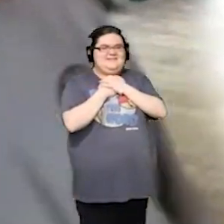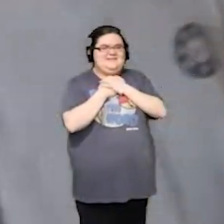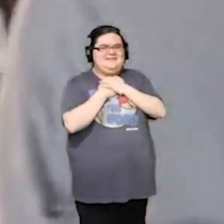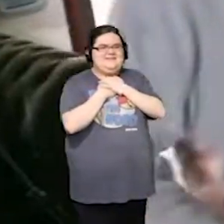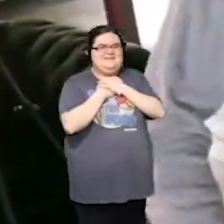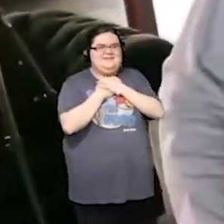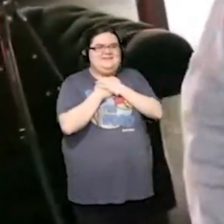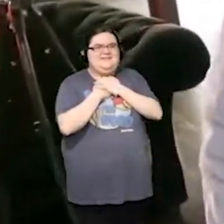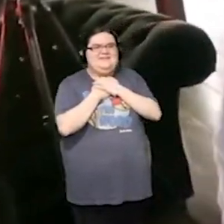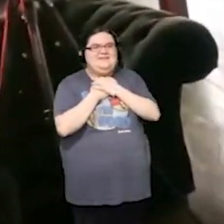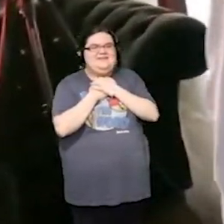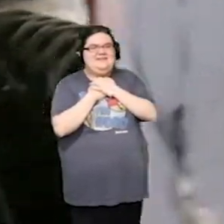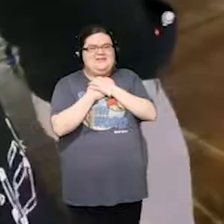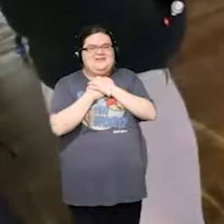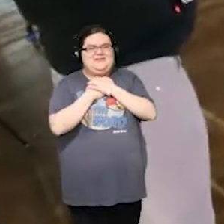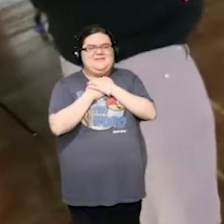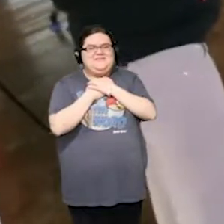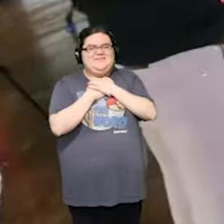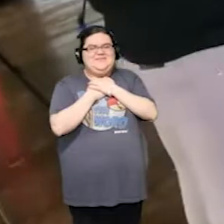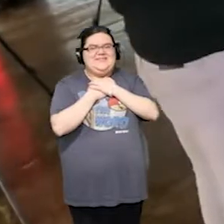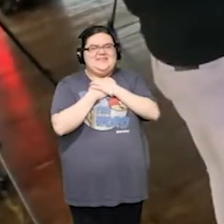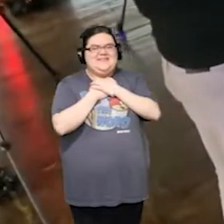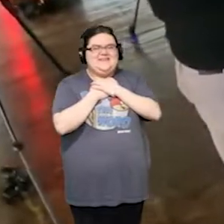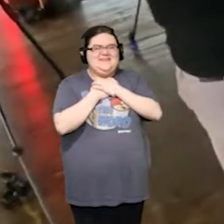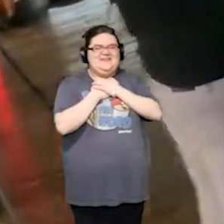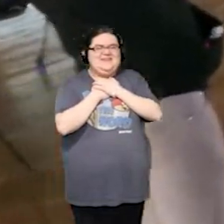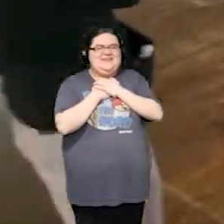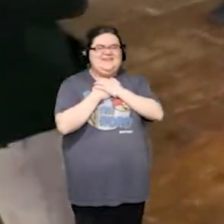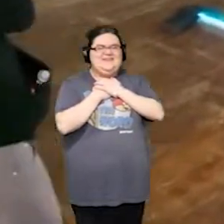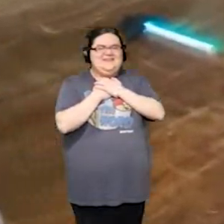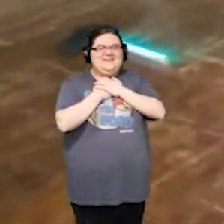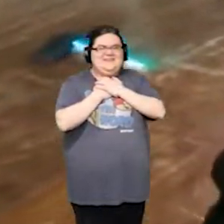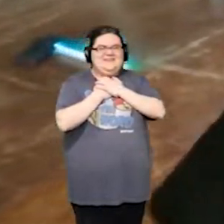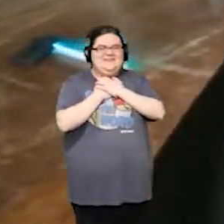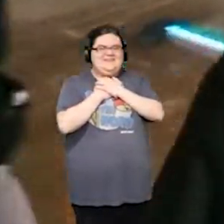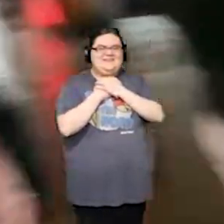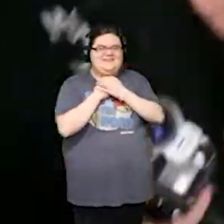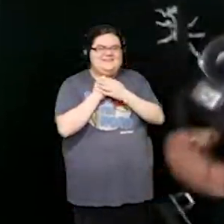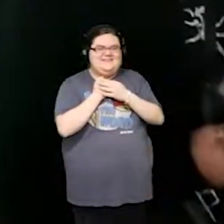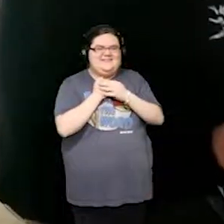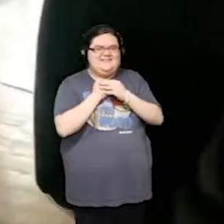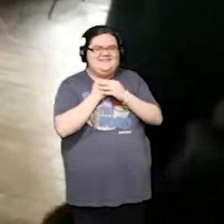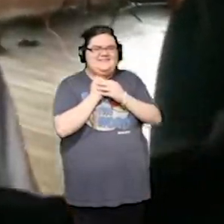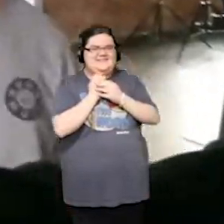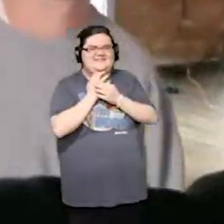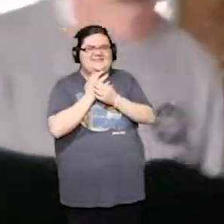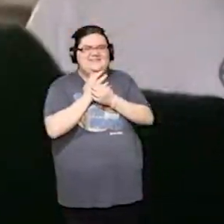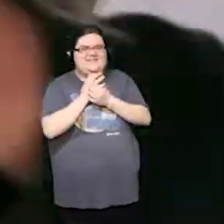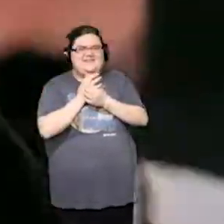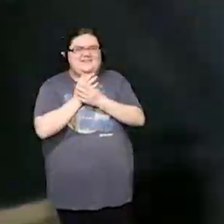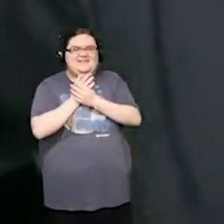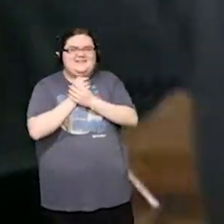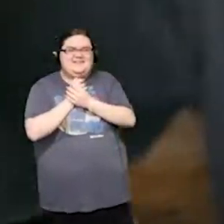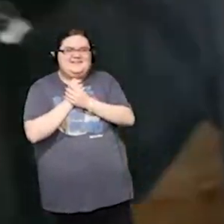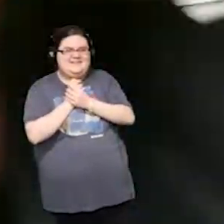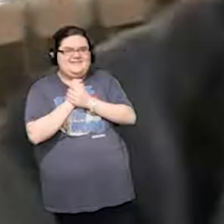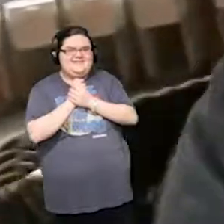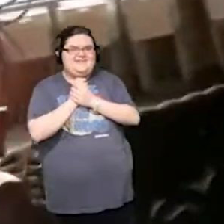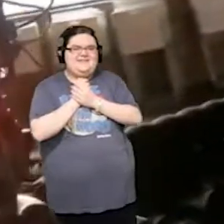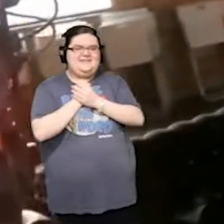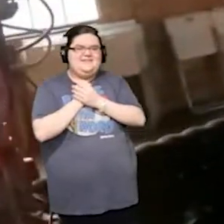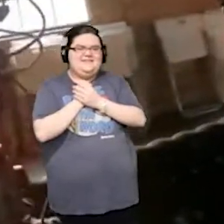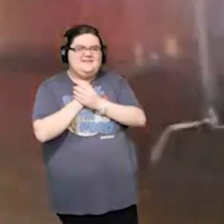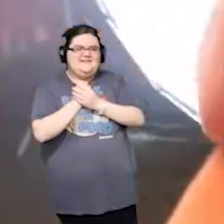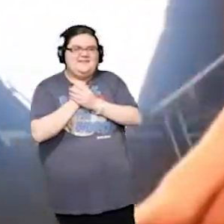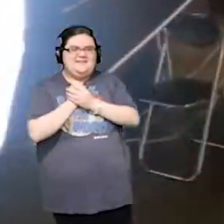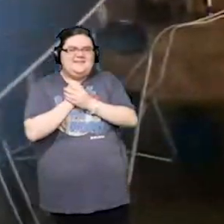Charlie wasn't good. He was like a monk. I don't know. I kind of like it. I'm not going to lie. Yeah. I like this bit a little bit here, though. I don't mind it. I